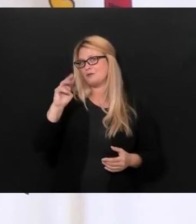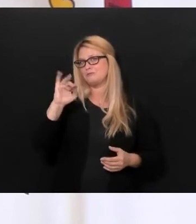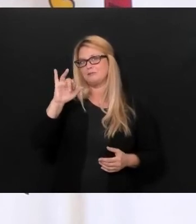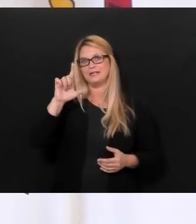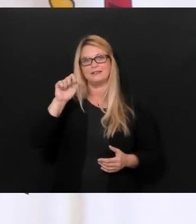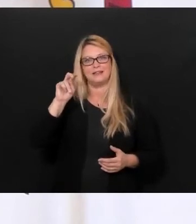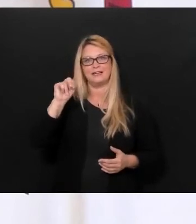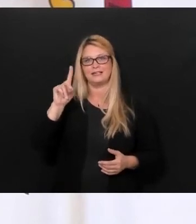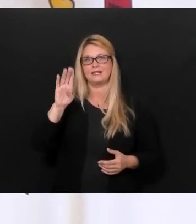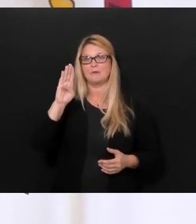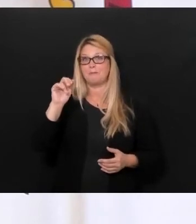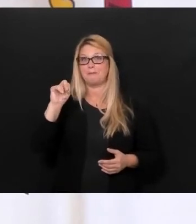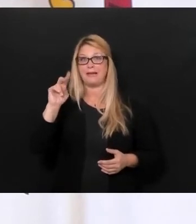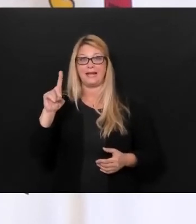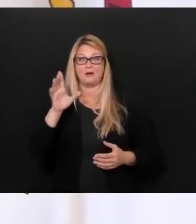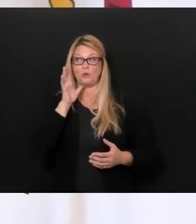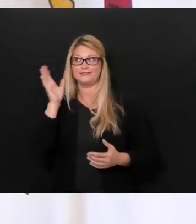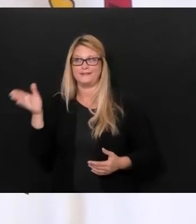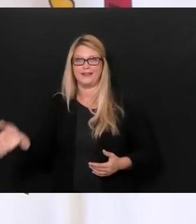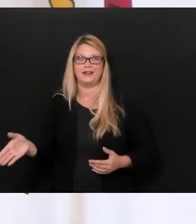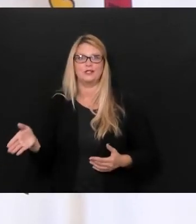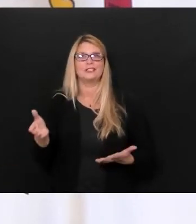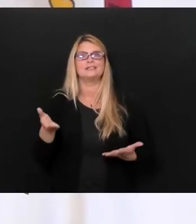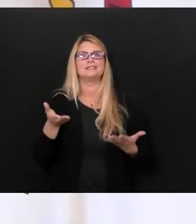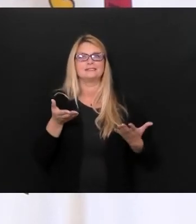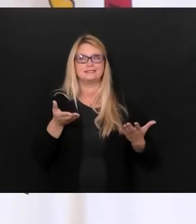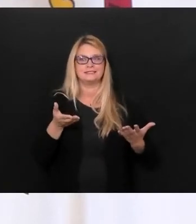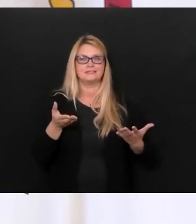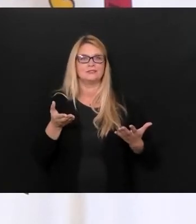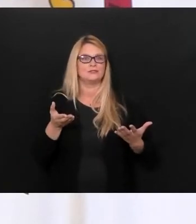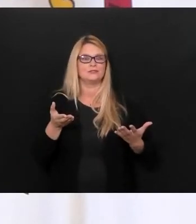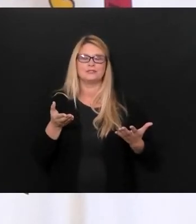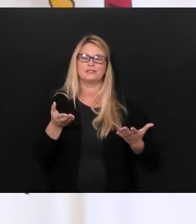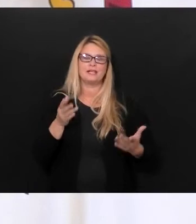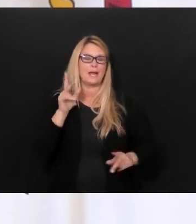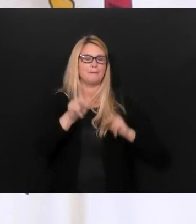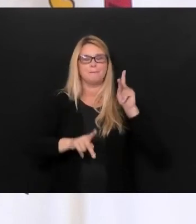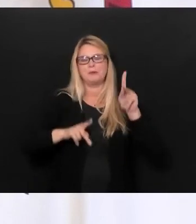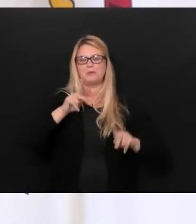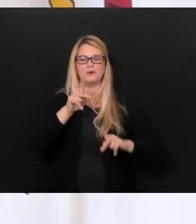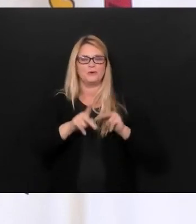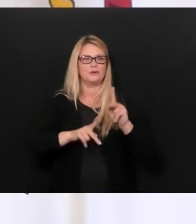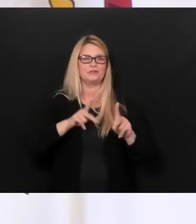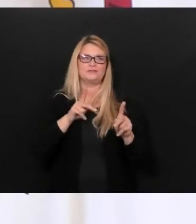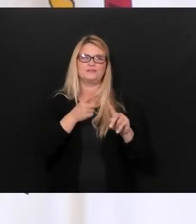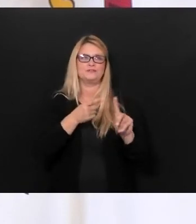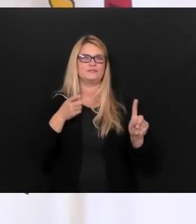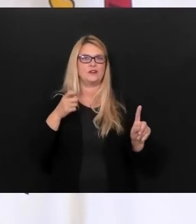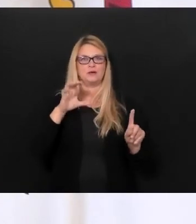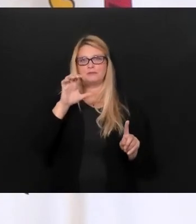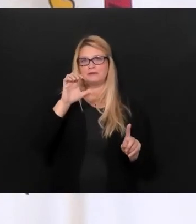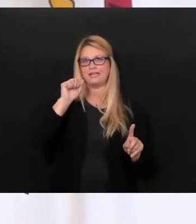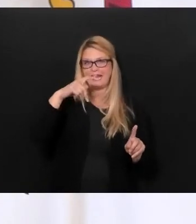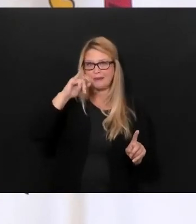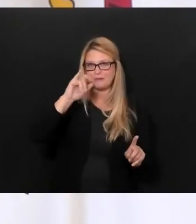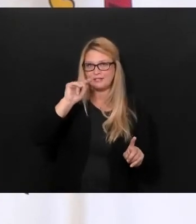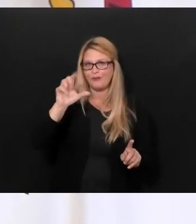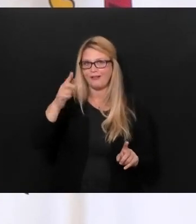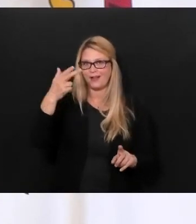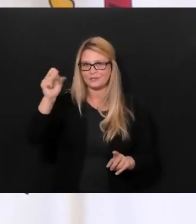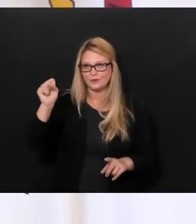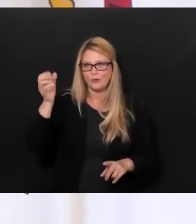there along with other bands, and, you know, and you know, people from Capitol have been there. I